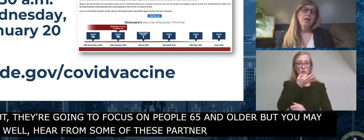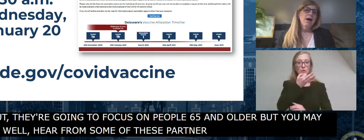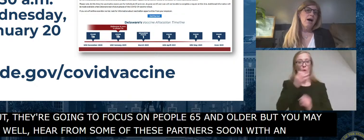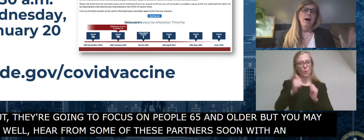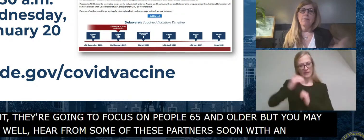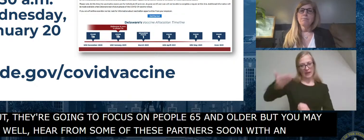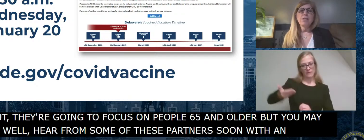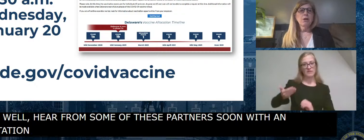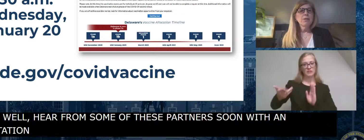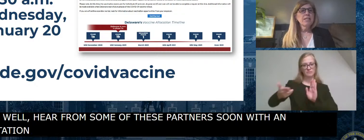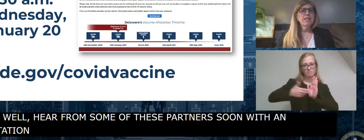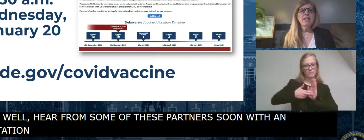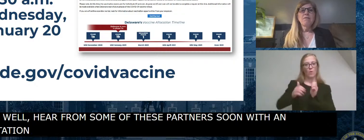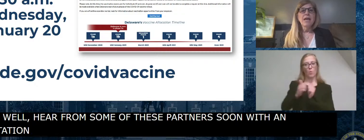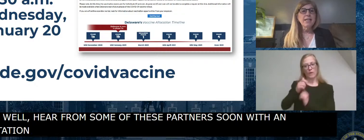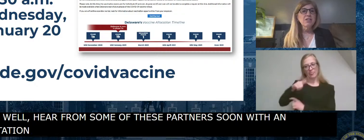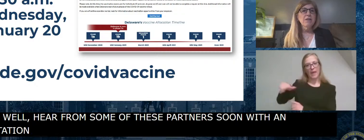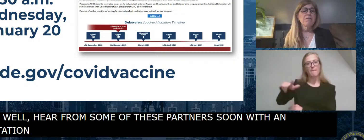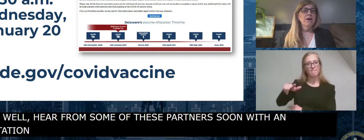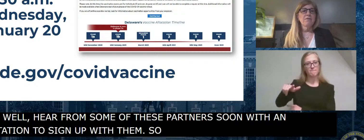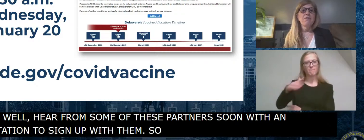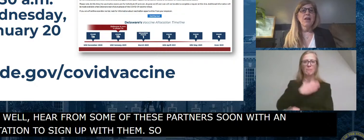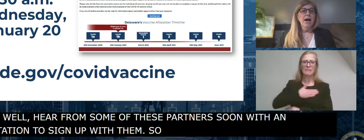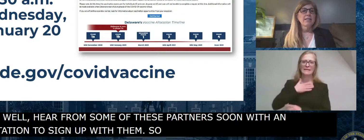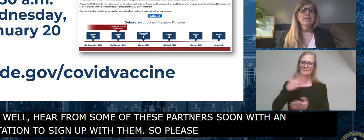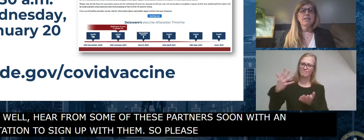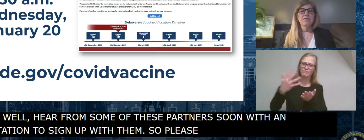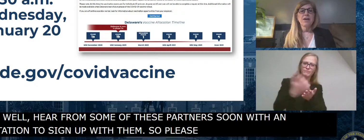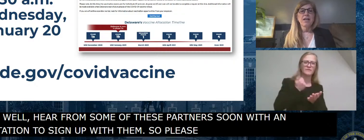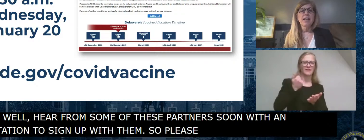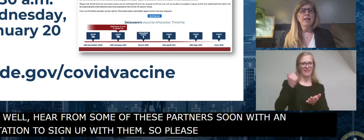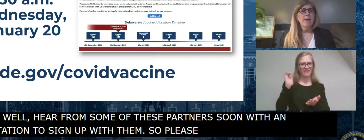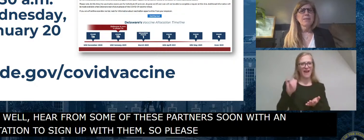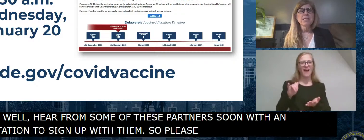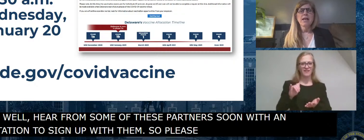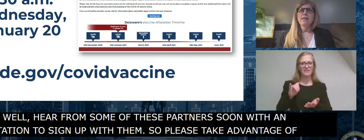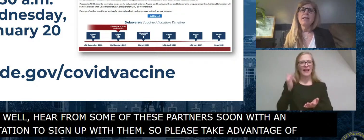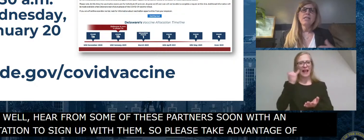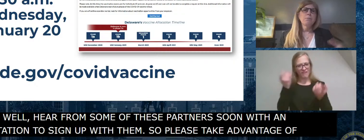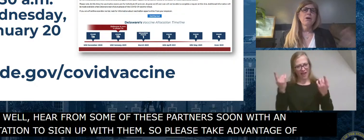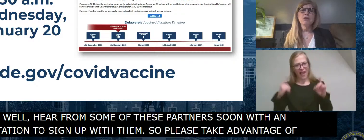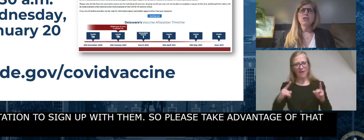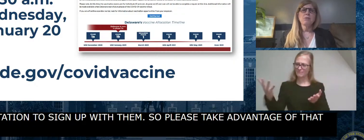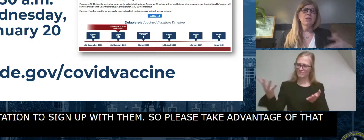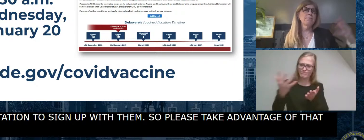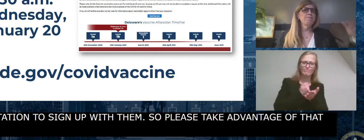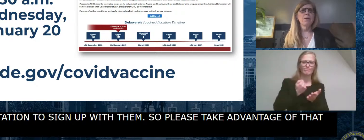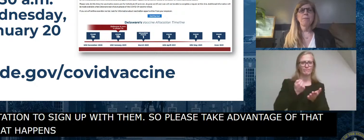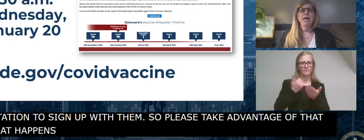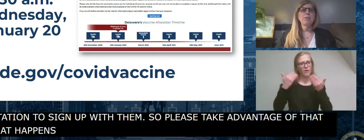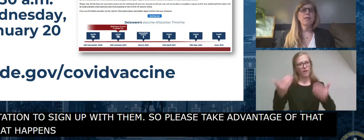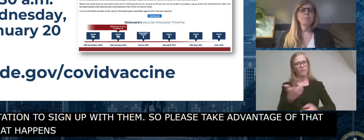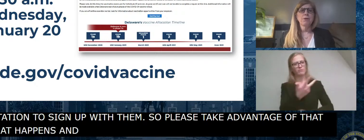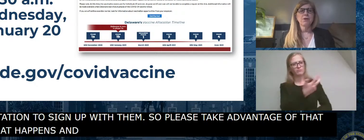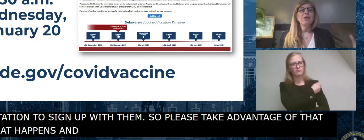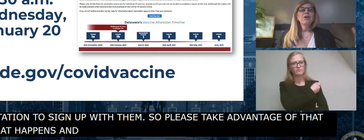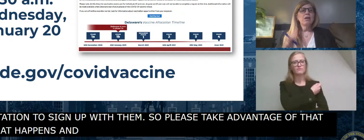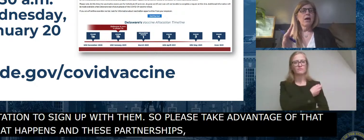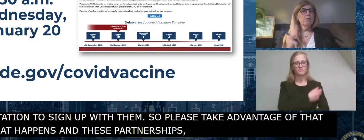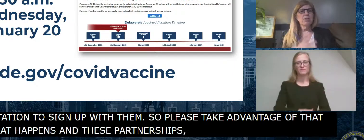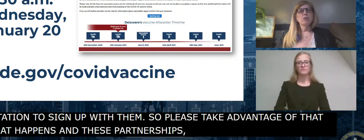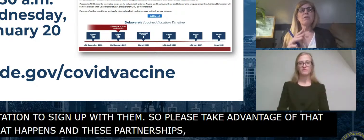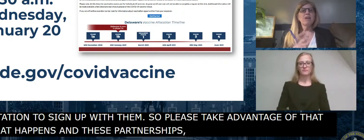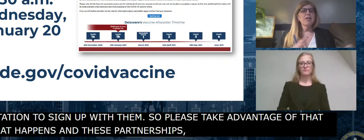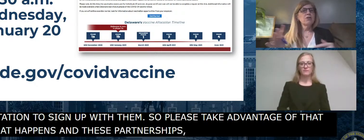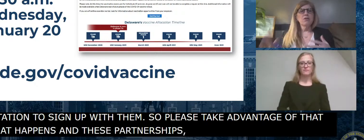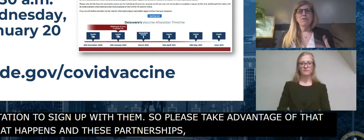So, please take advantage of that if that happens. And these partnerships, the amount of people,